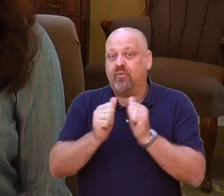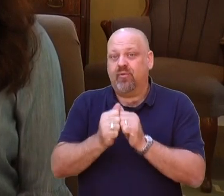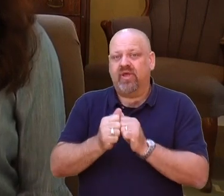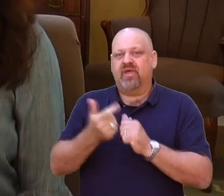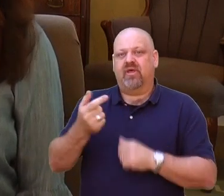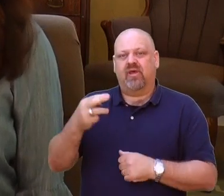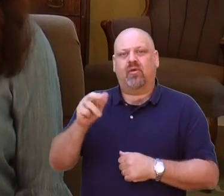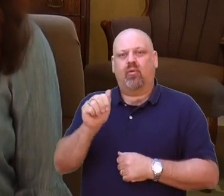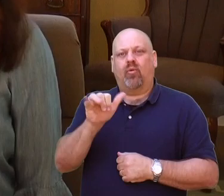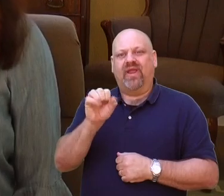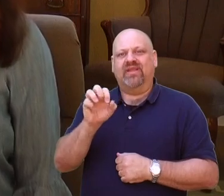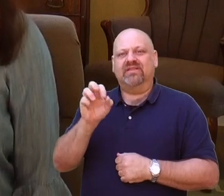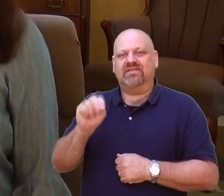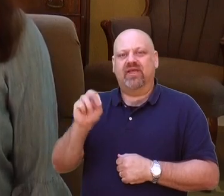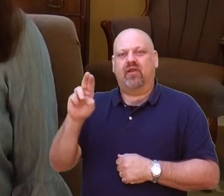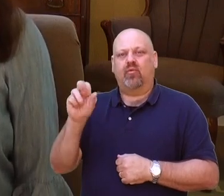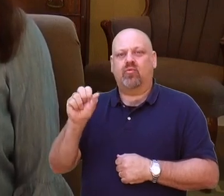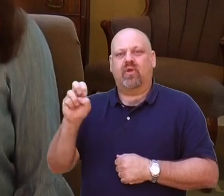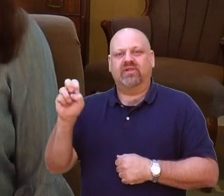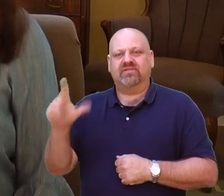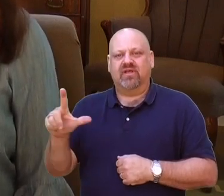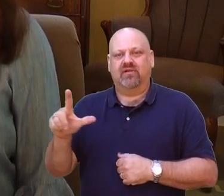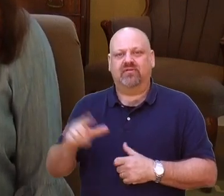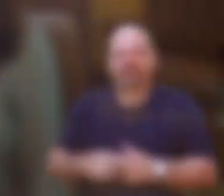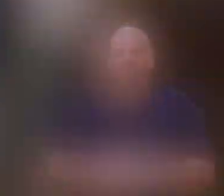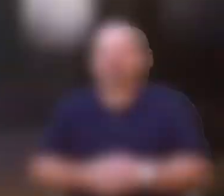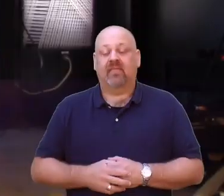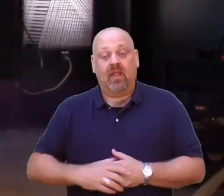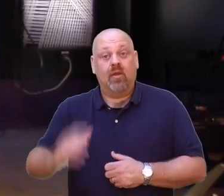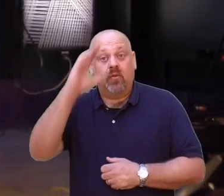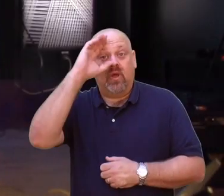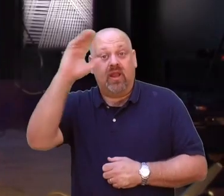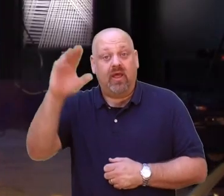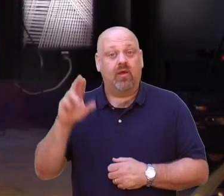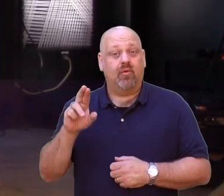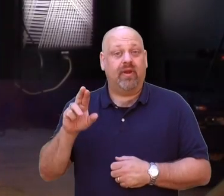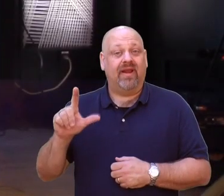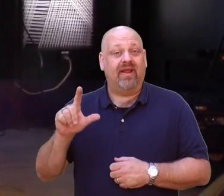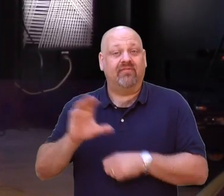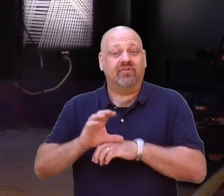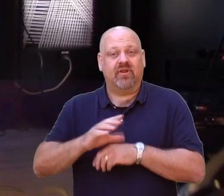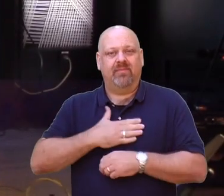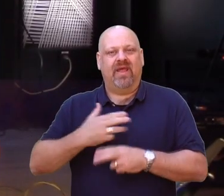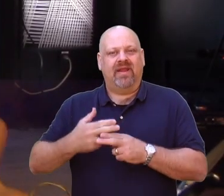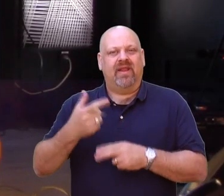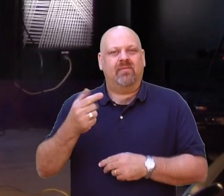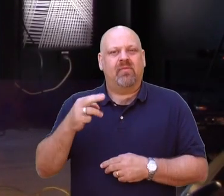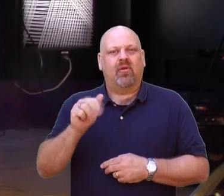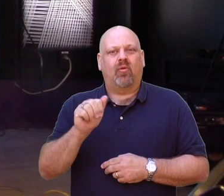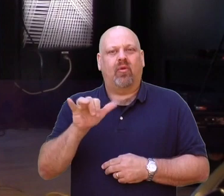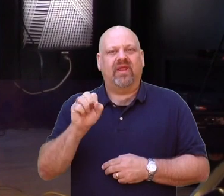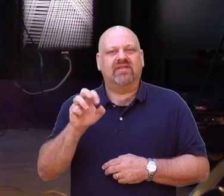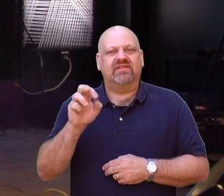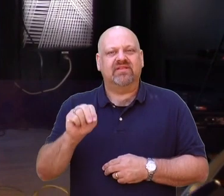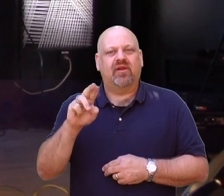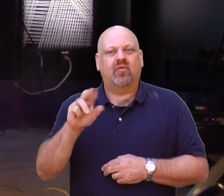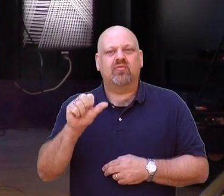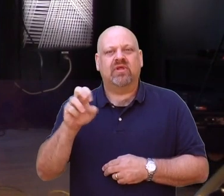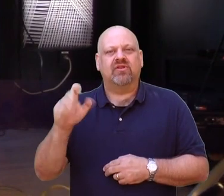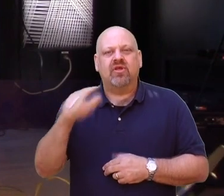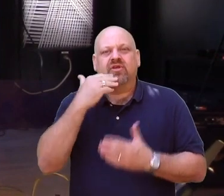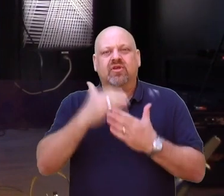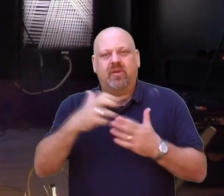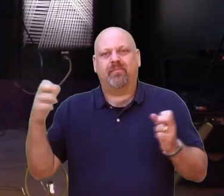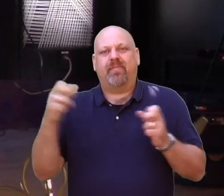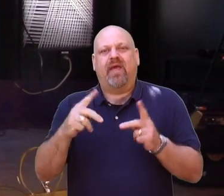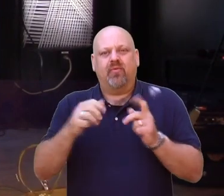us in worship. So let's worship together with Grayson Russell. Well, hello, Radiant Life Church. My name is Grayson Russell, and it is good to be back with you